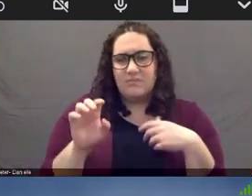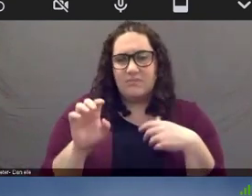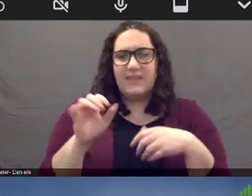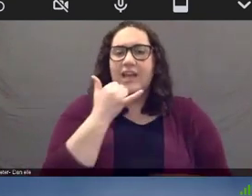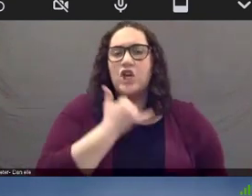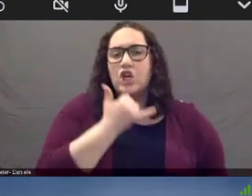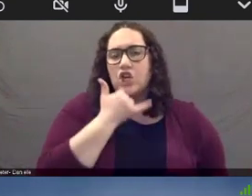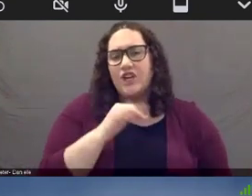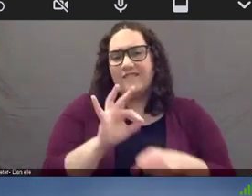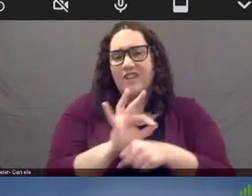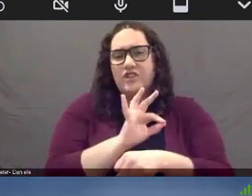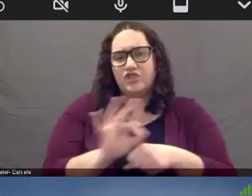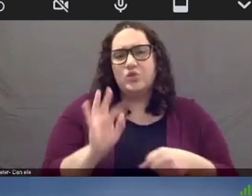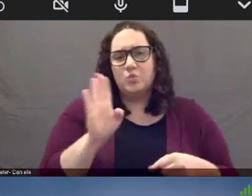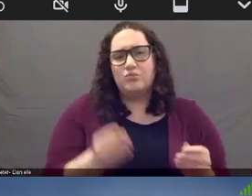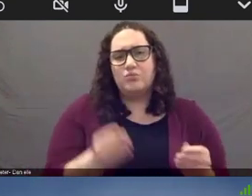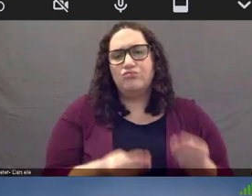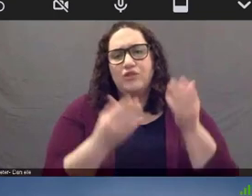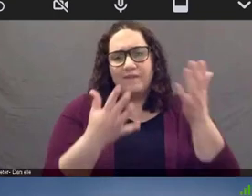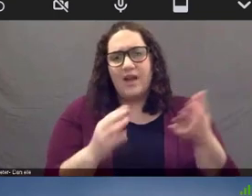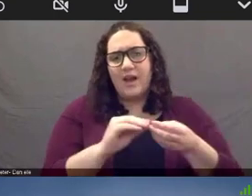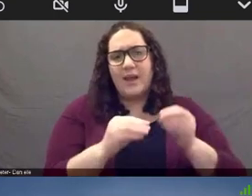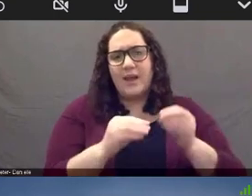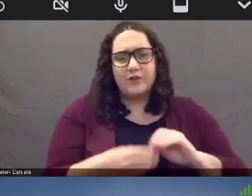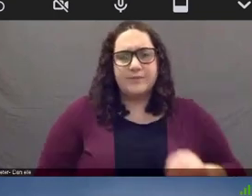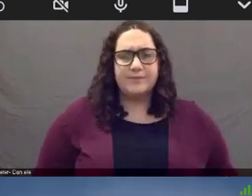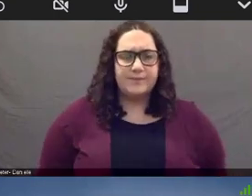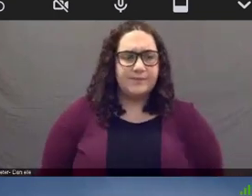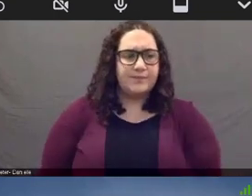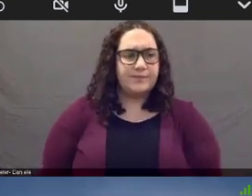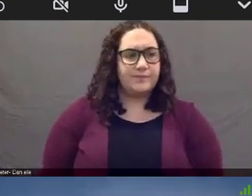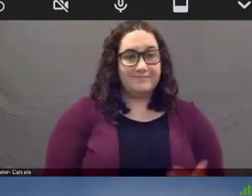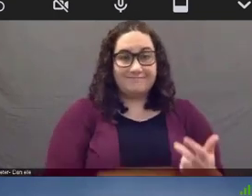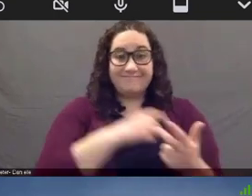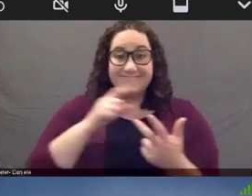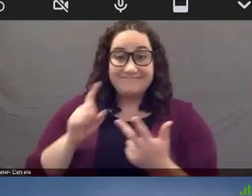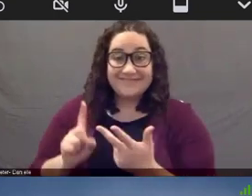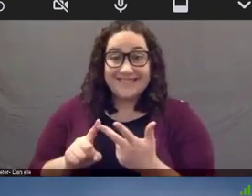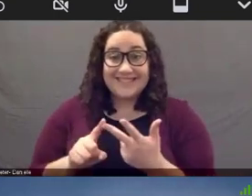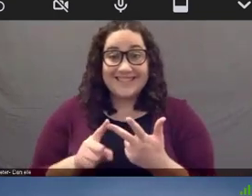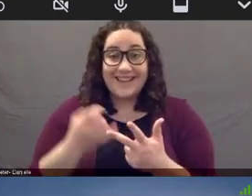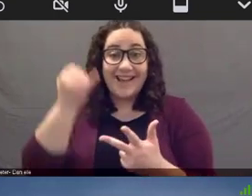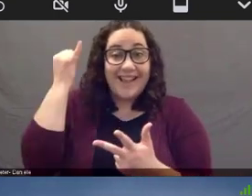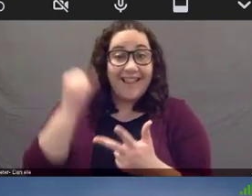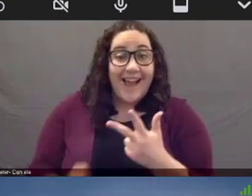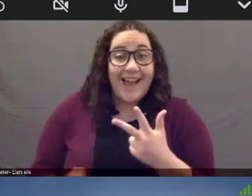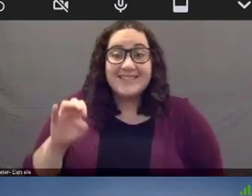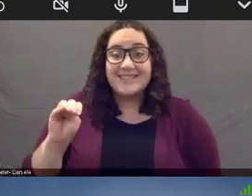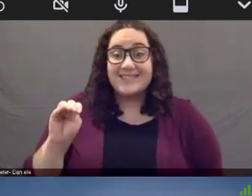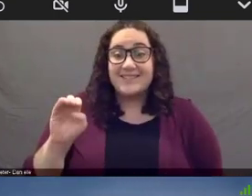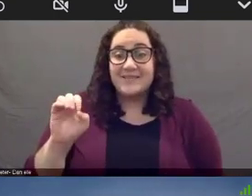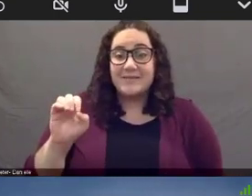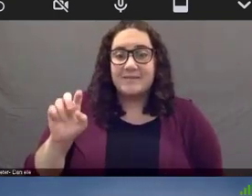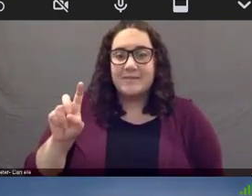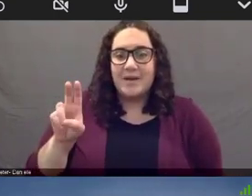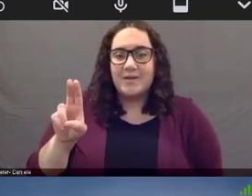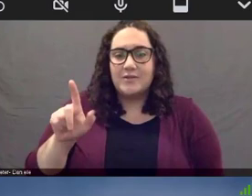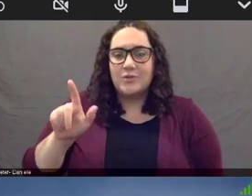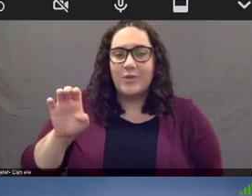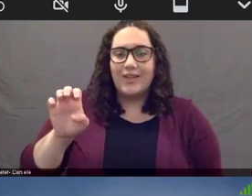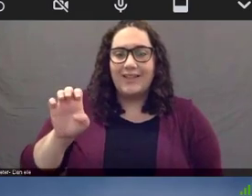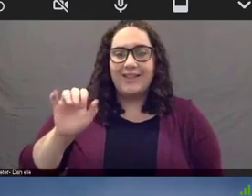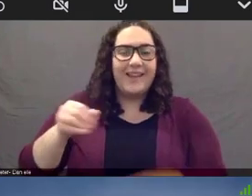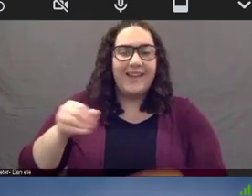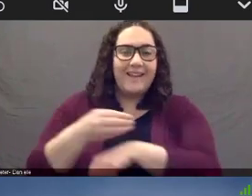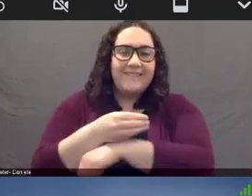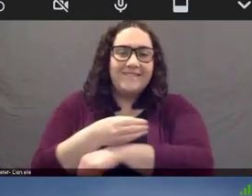So our last module, which I'll try to cover in the next 15 minutes, is convection. So hopefully this is basically sort of when we started to